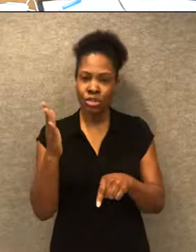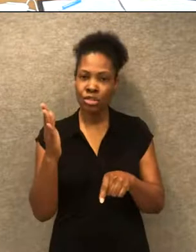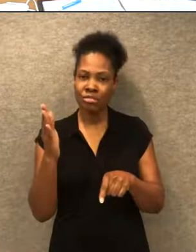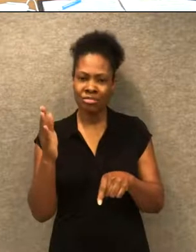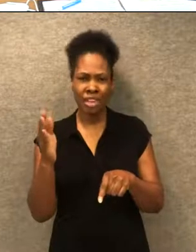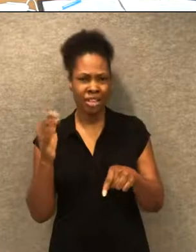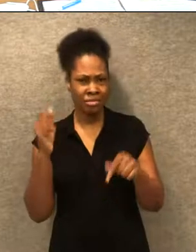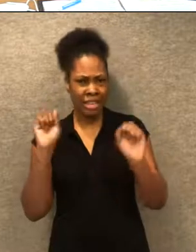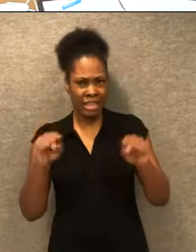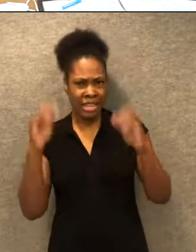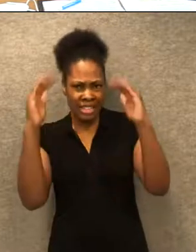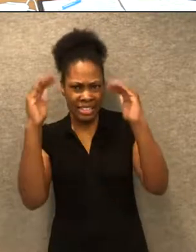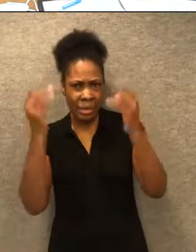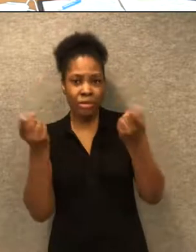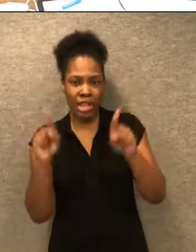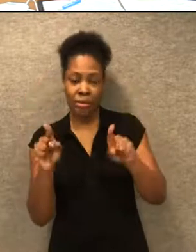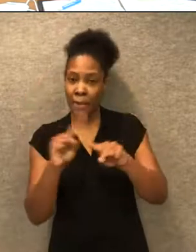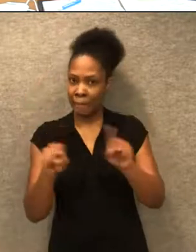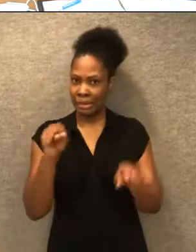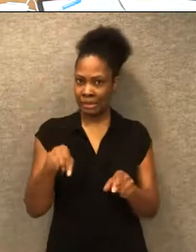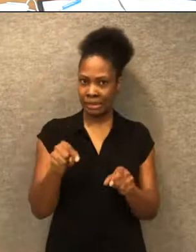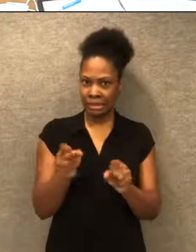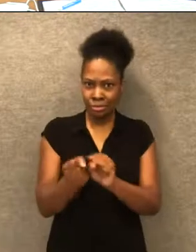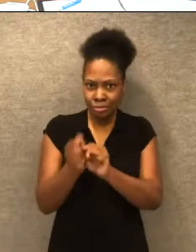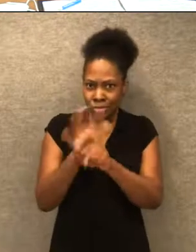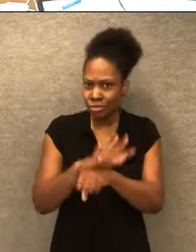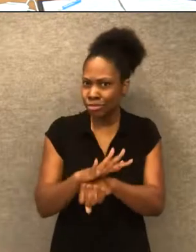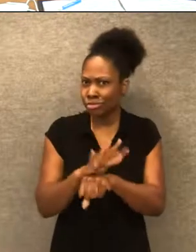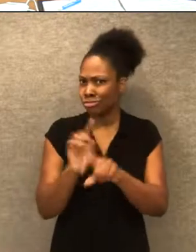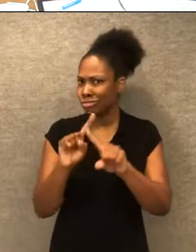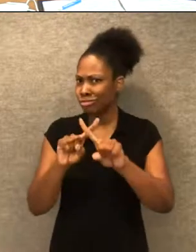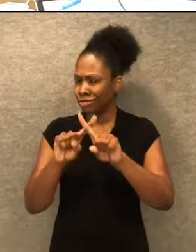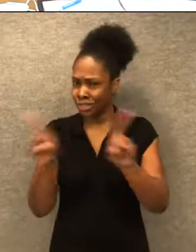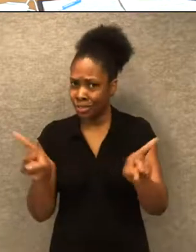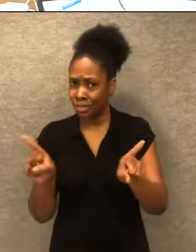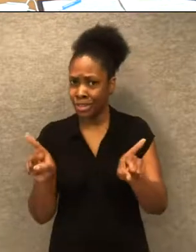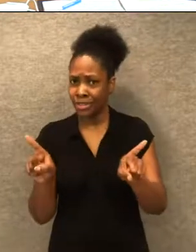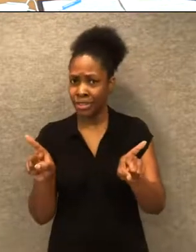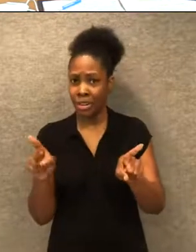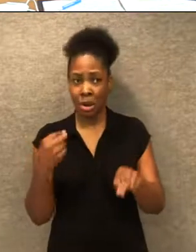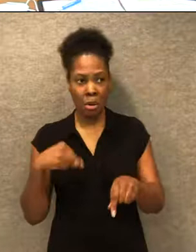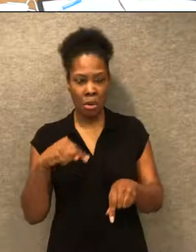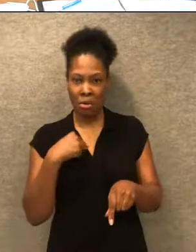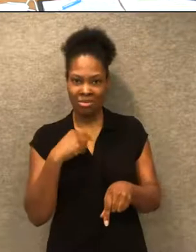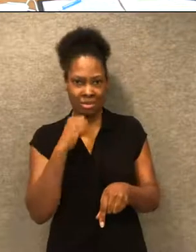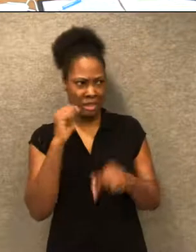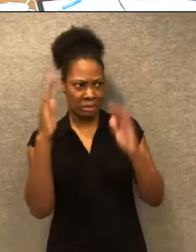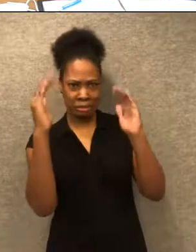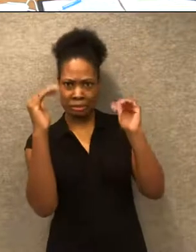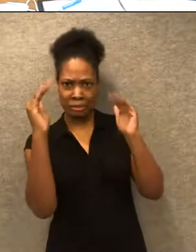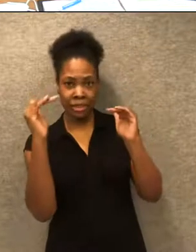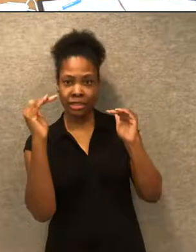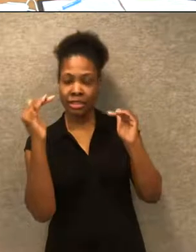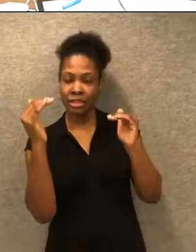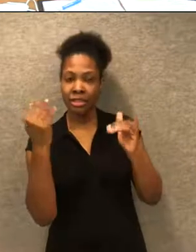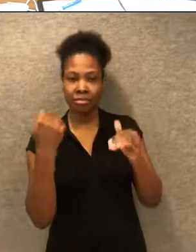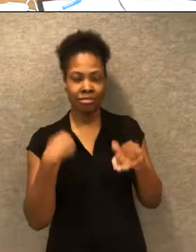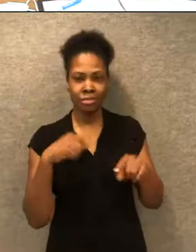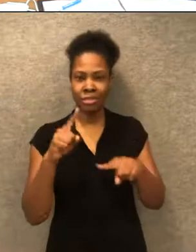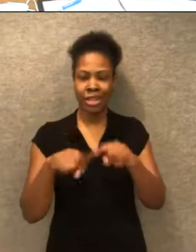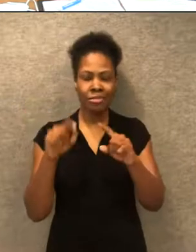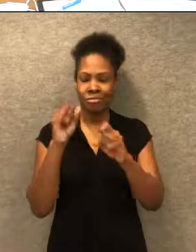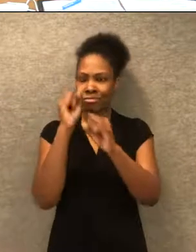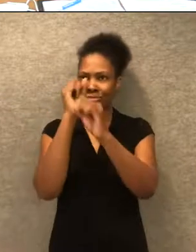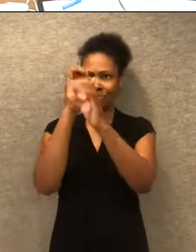But this, COVID-19, hit us in many ways that were just so unexpected, and we could not have